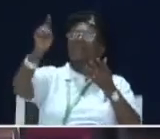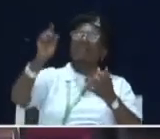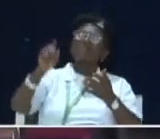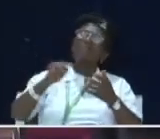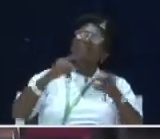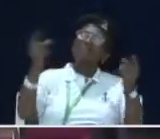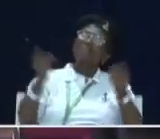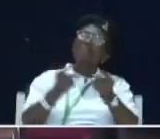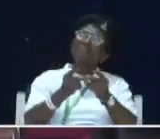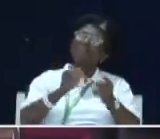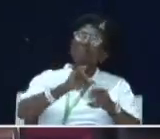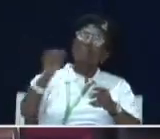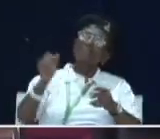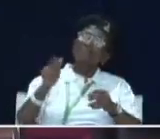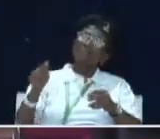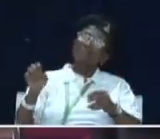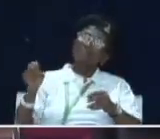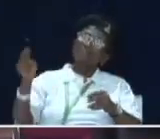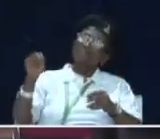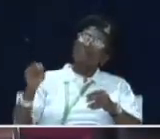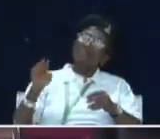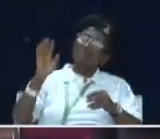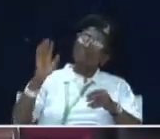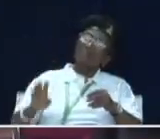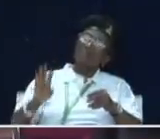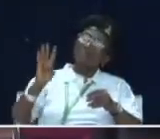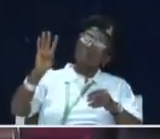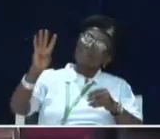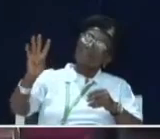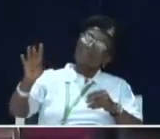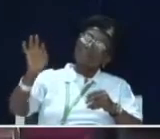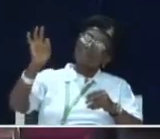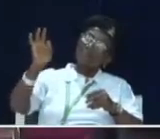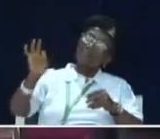repositioning? Genesis chapter 49.